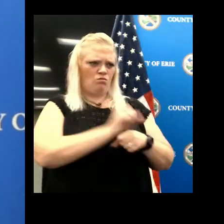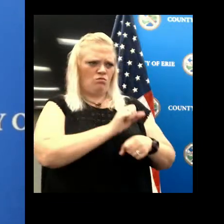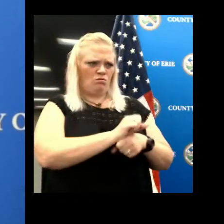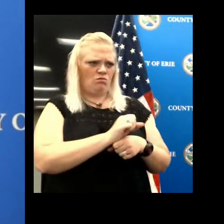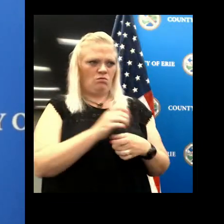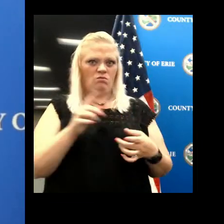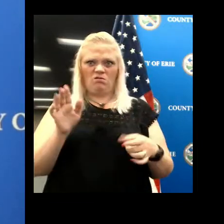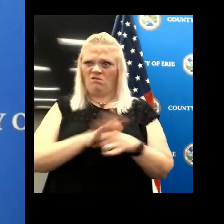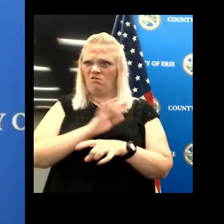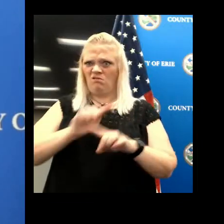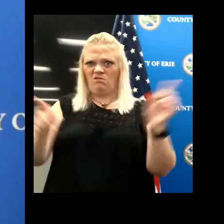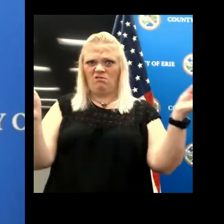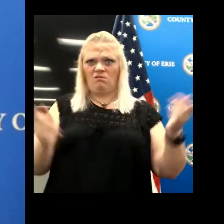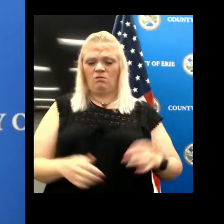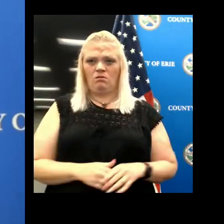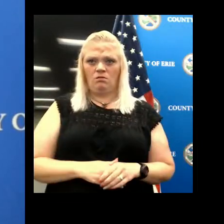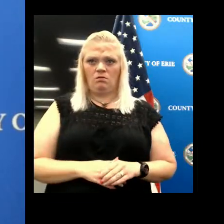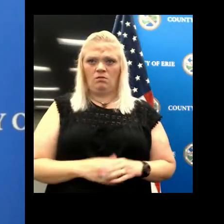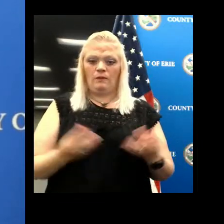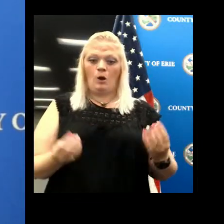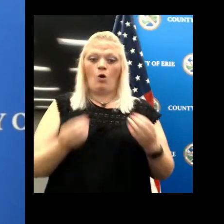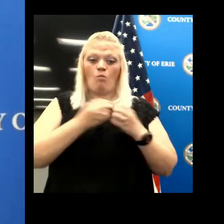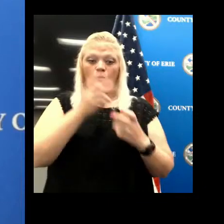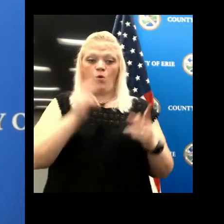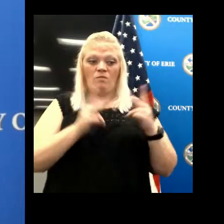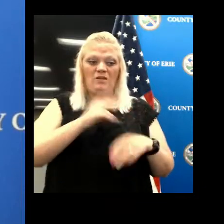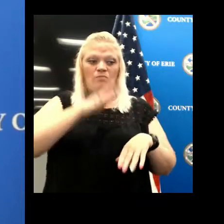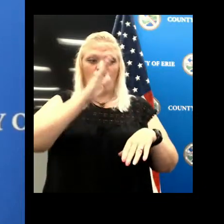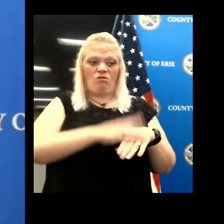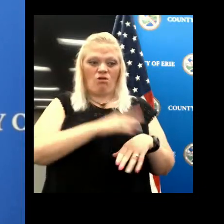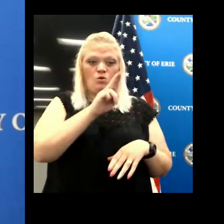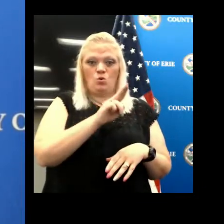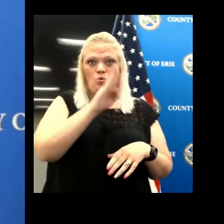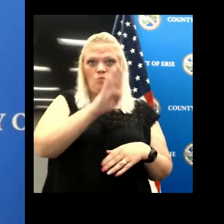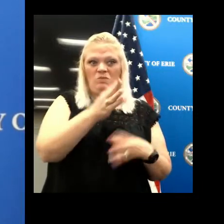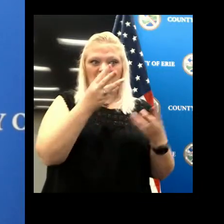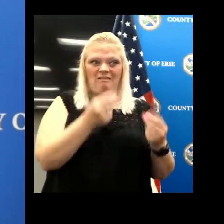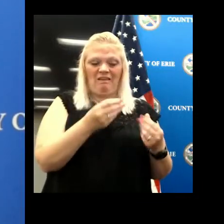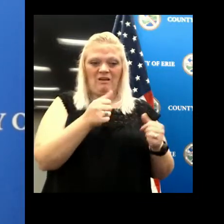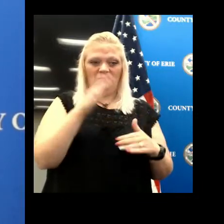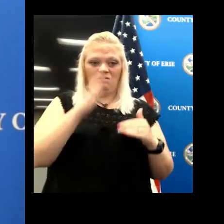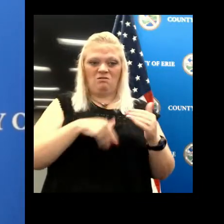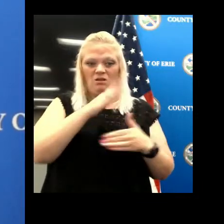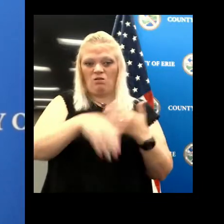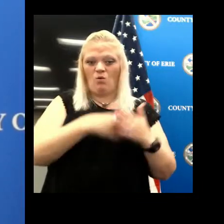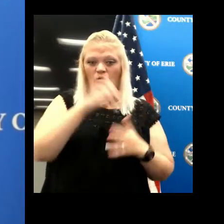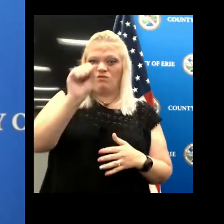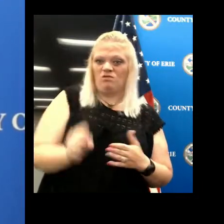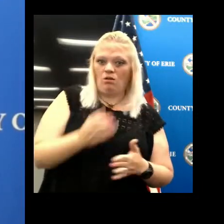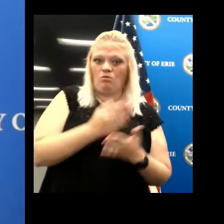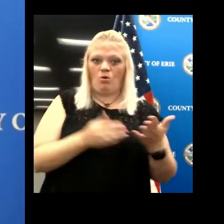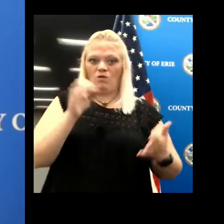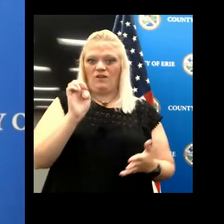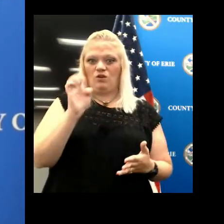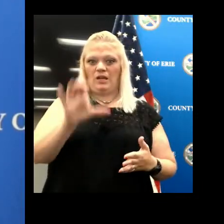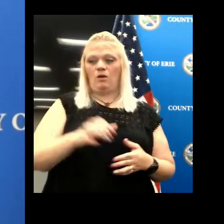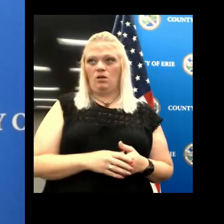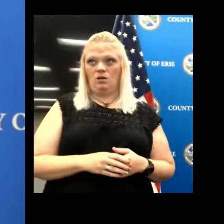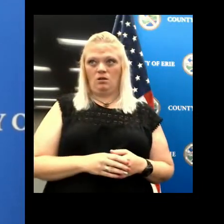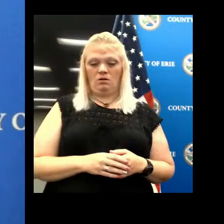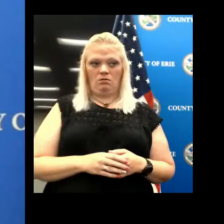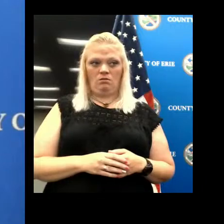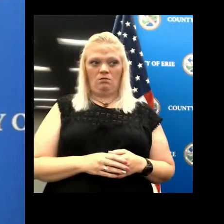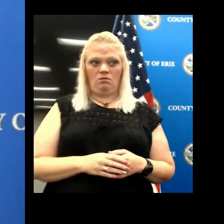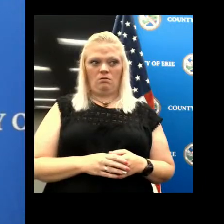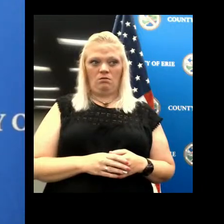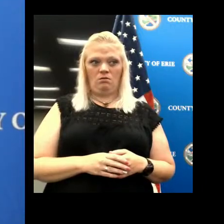different. There are more people on the University of Buffalo campus than pretty much the entire southern part of Erie County. Nevertheless, the town of